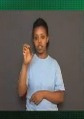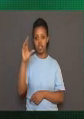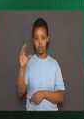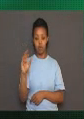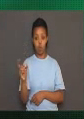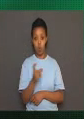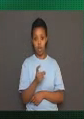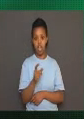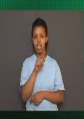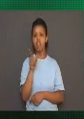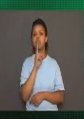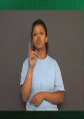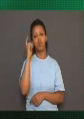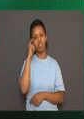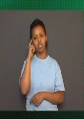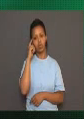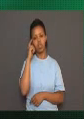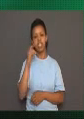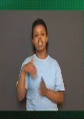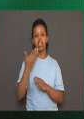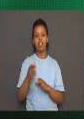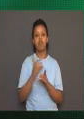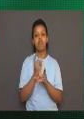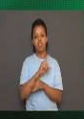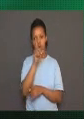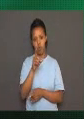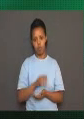recessive, what do you think happens then?